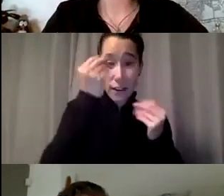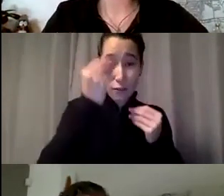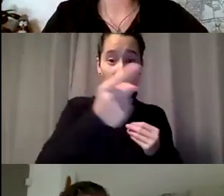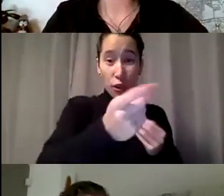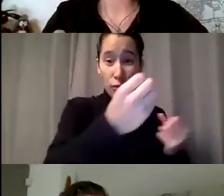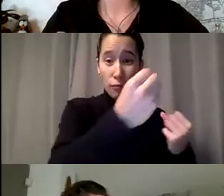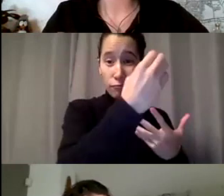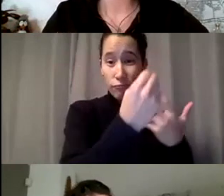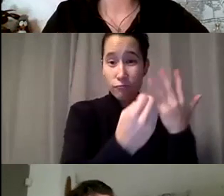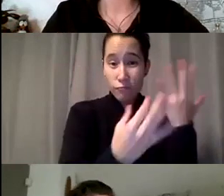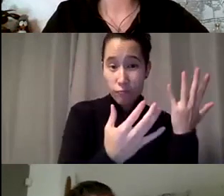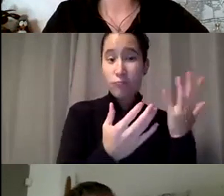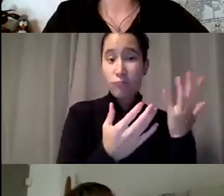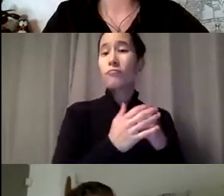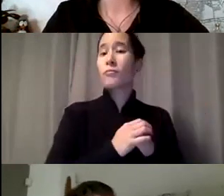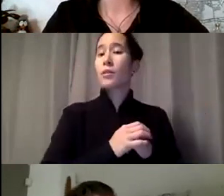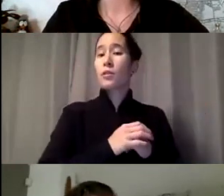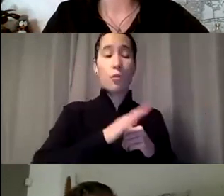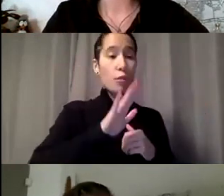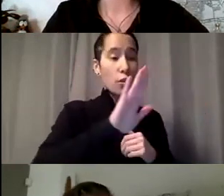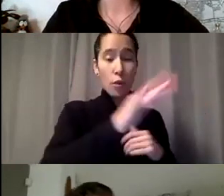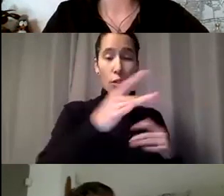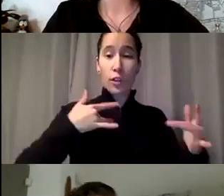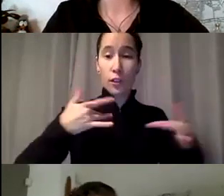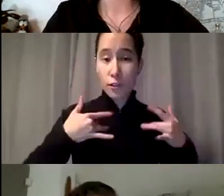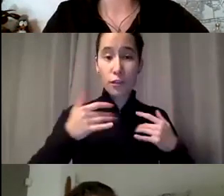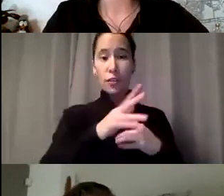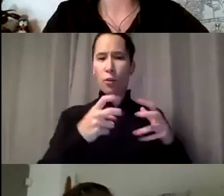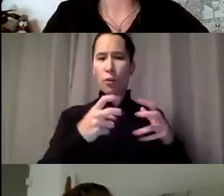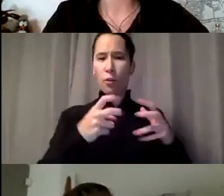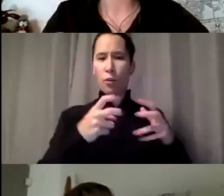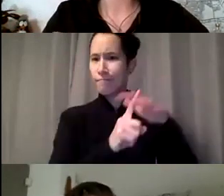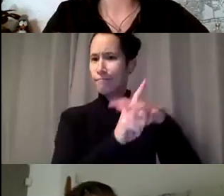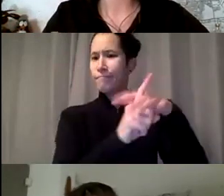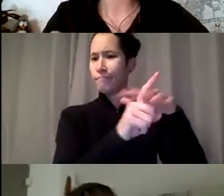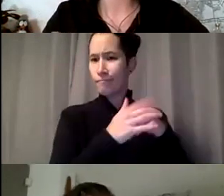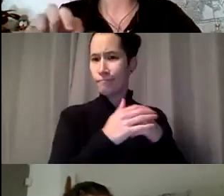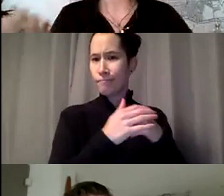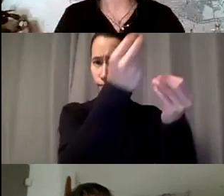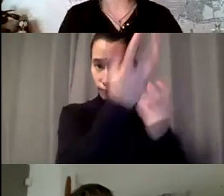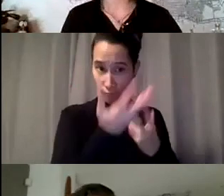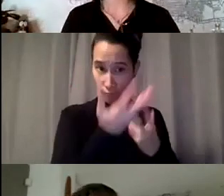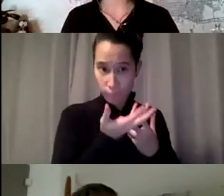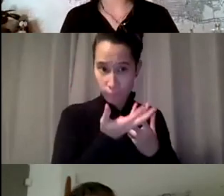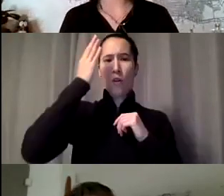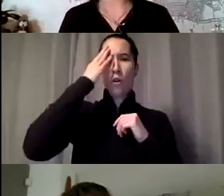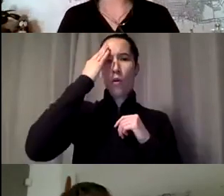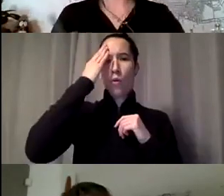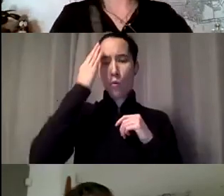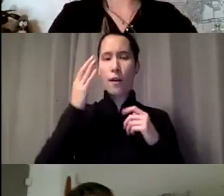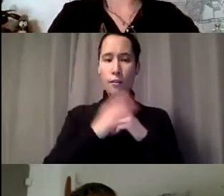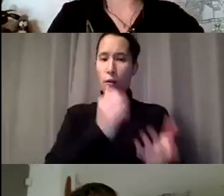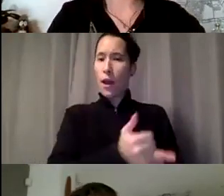us your concerns with how things are being implemented or how it's being rolled out in your communities, that helps us have